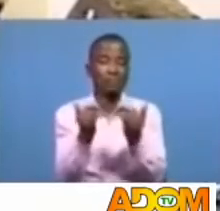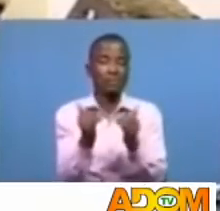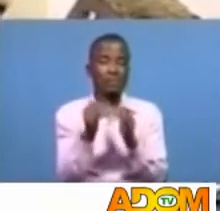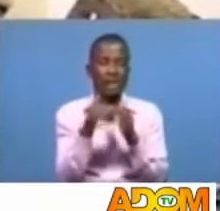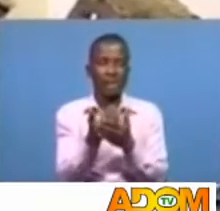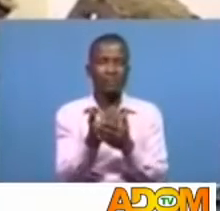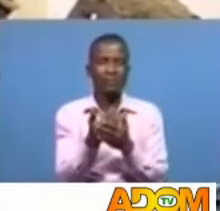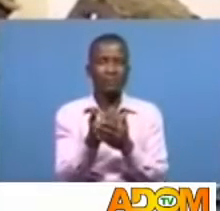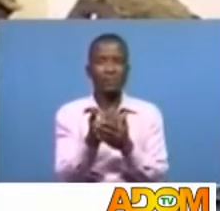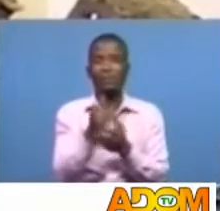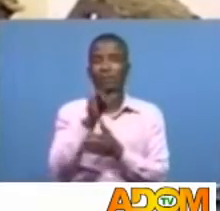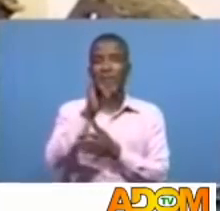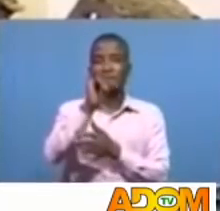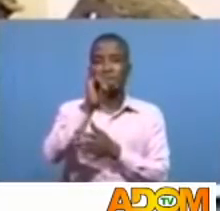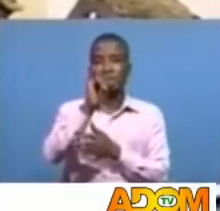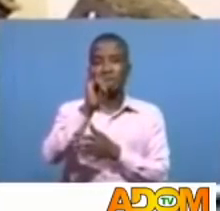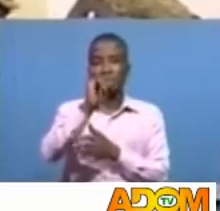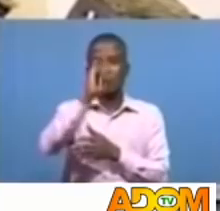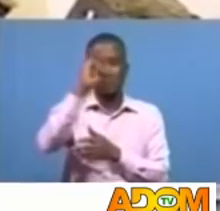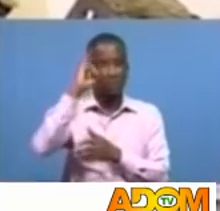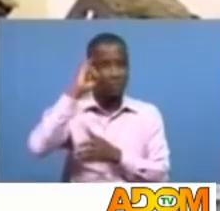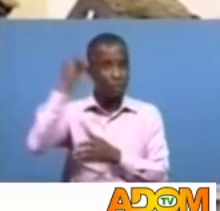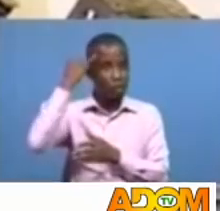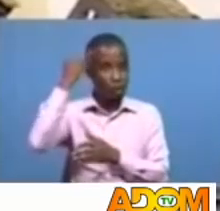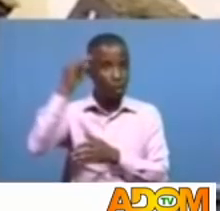of the petitioner.